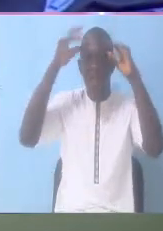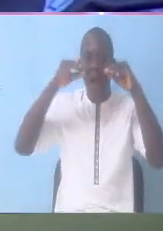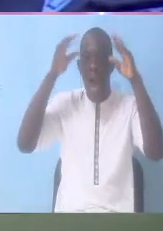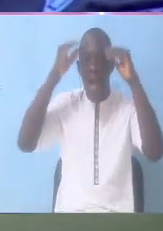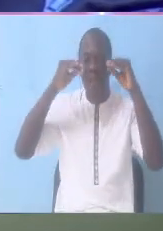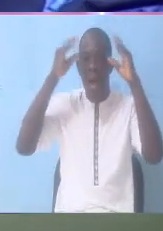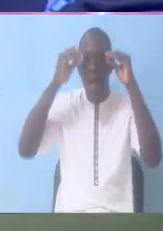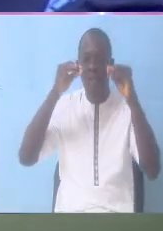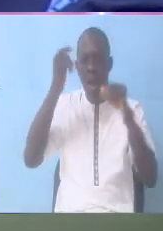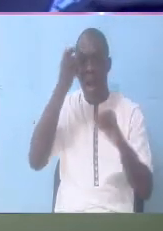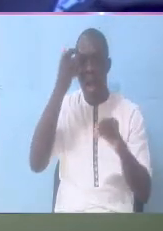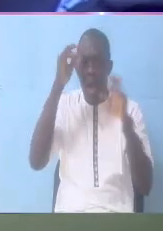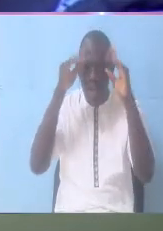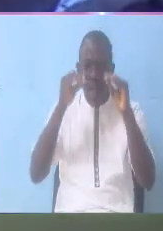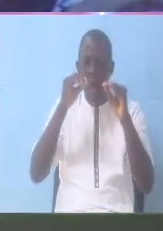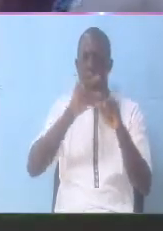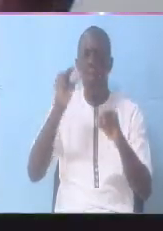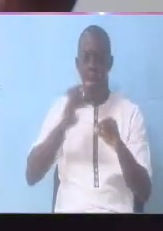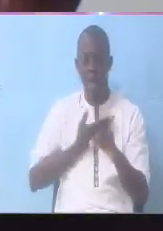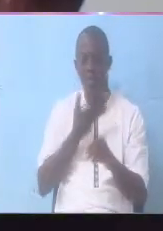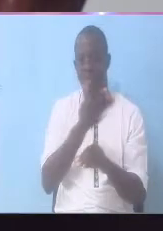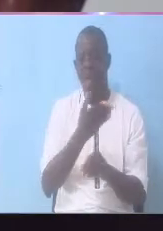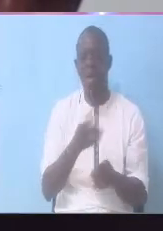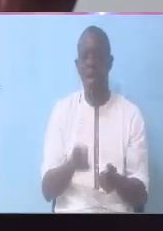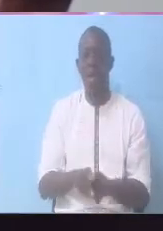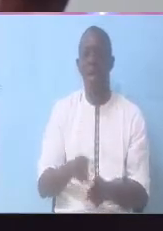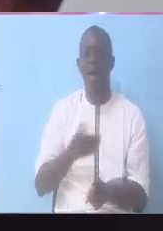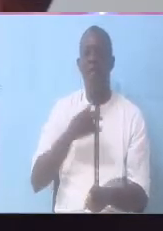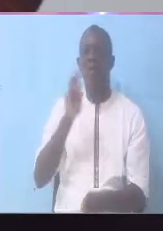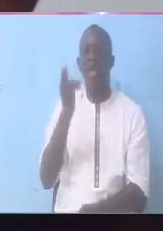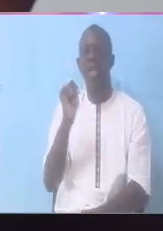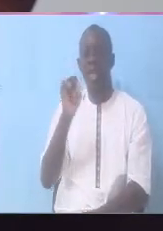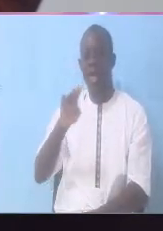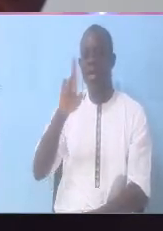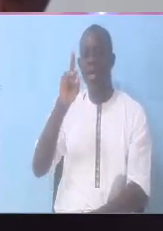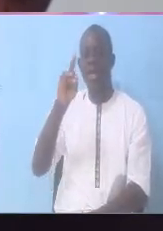Salah Membe Doy. Henry Gomez. Henry Gomez. GPDP.